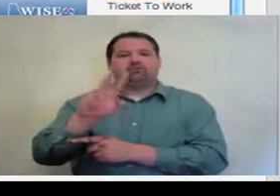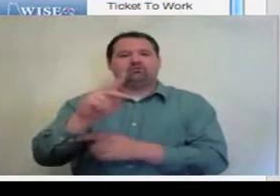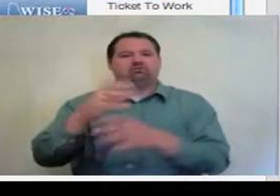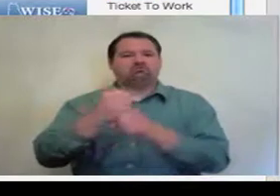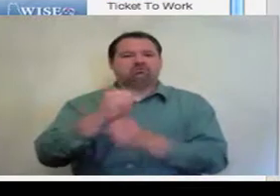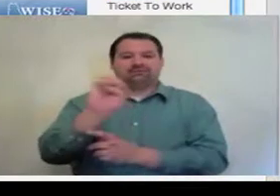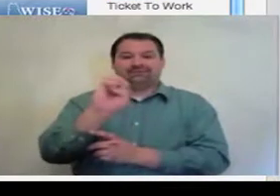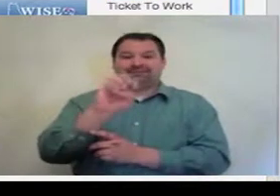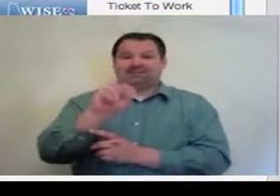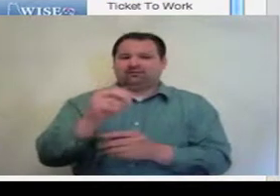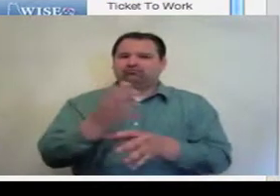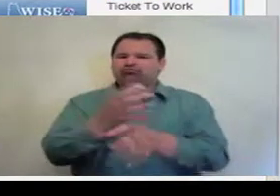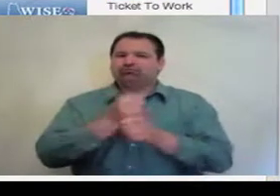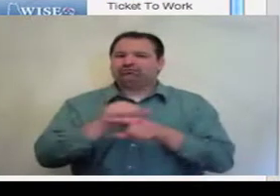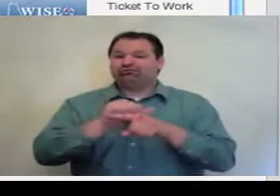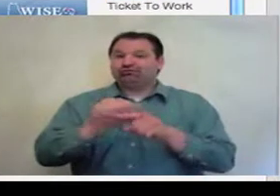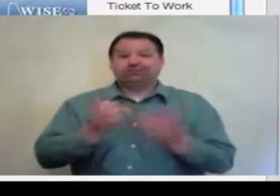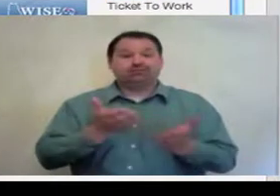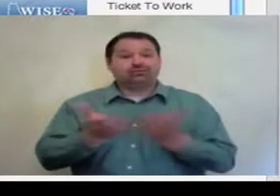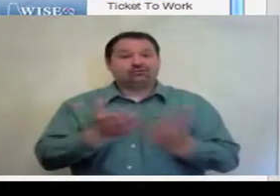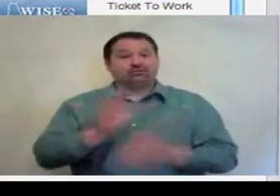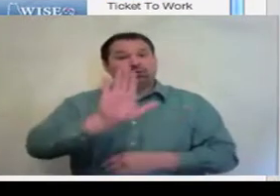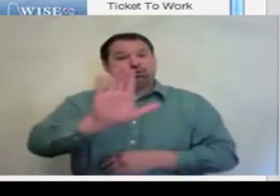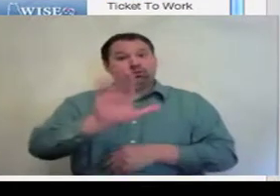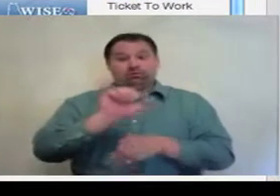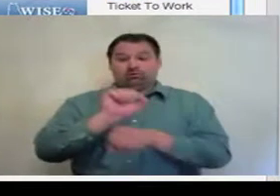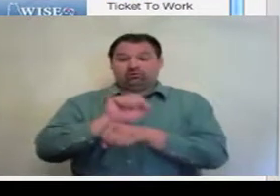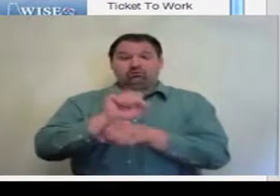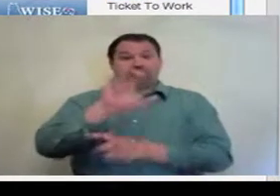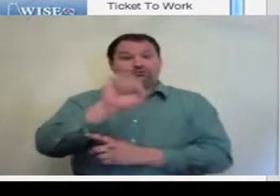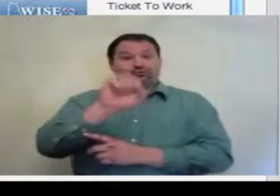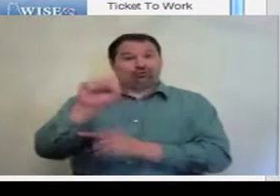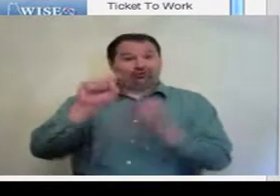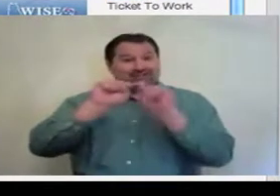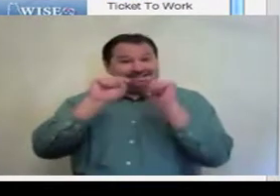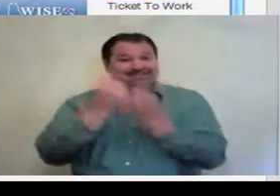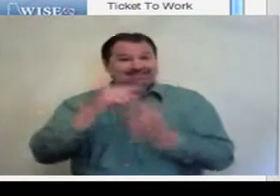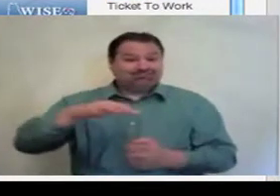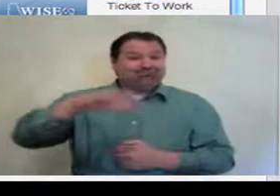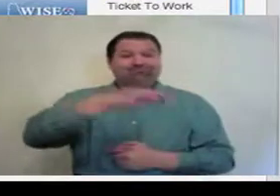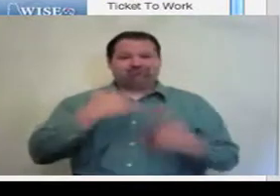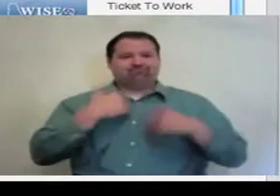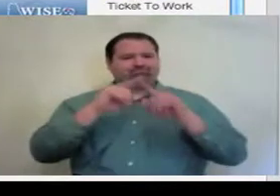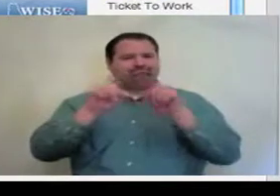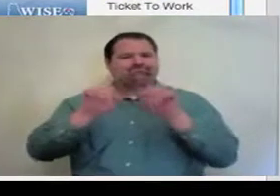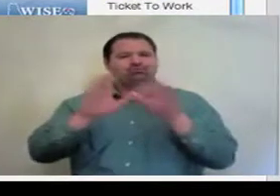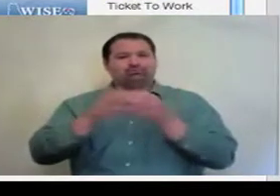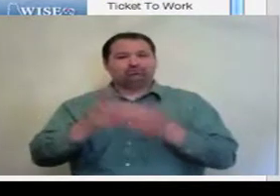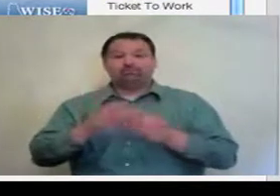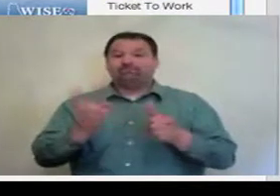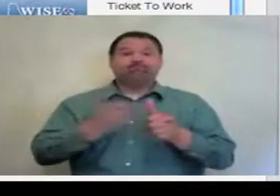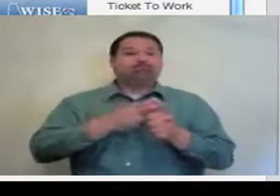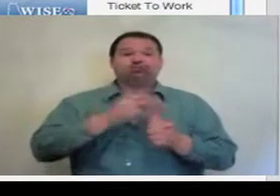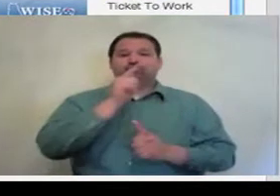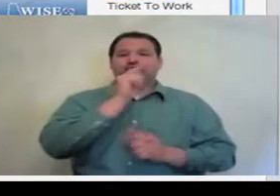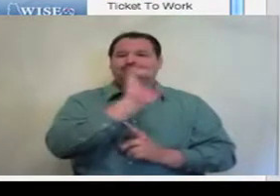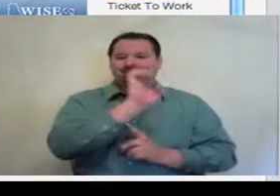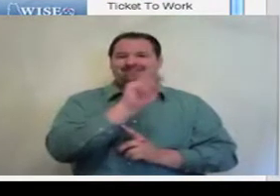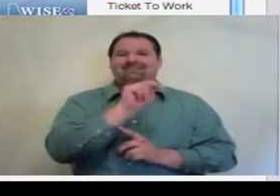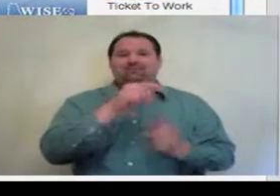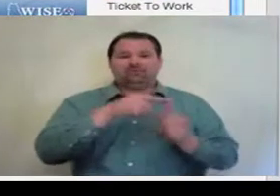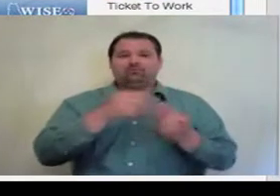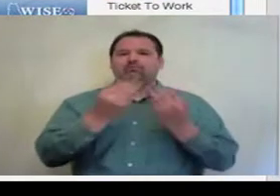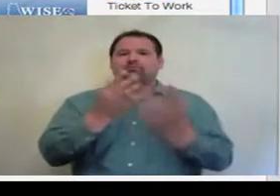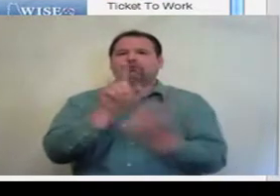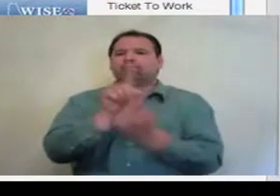receive services and training. Your Social Security employment team is made up of a lot of different groups, starting with the employment network. They